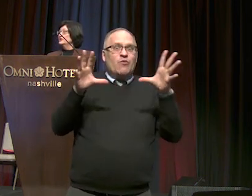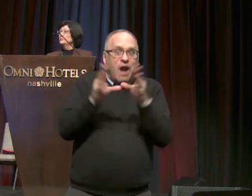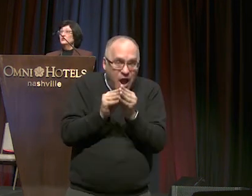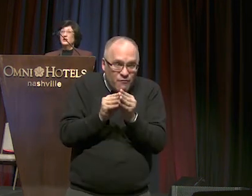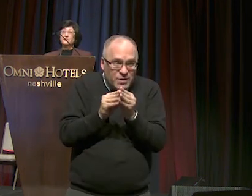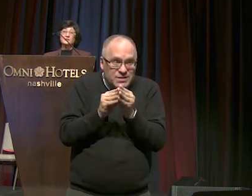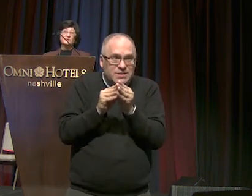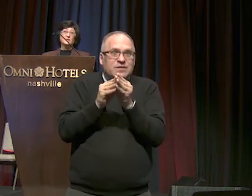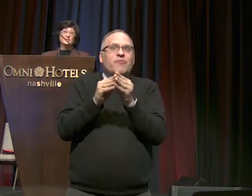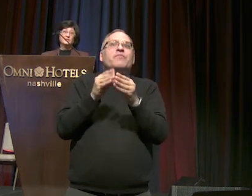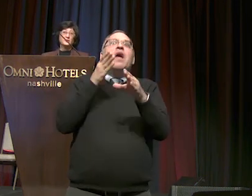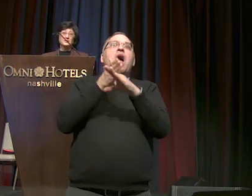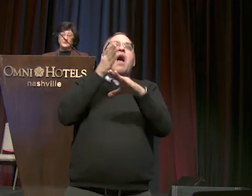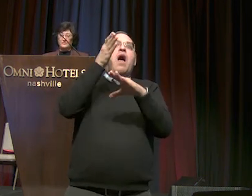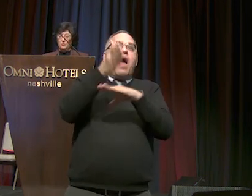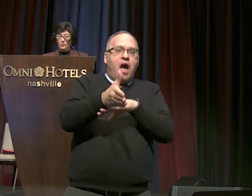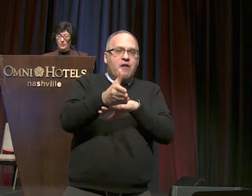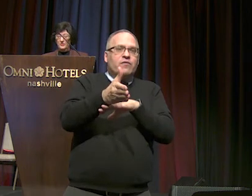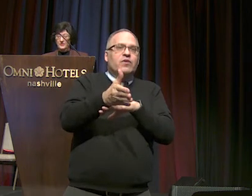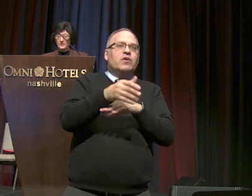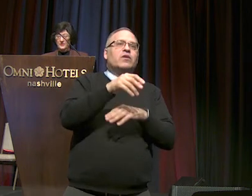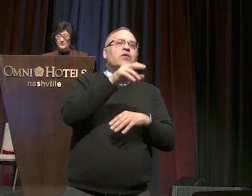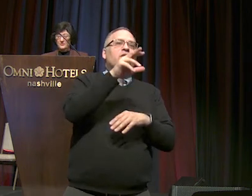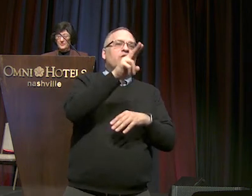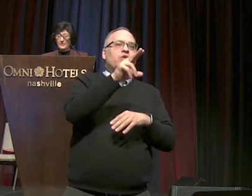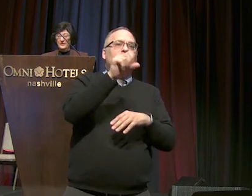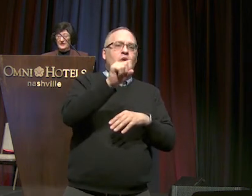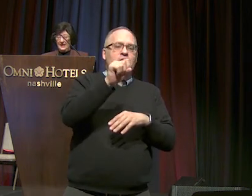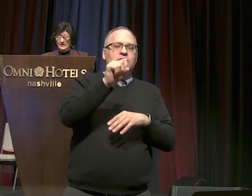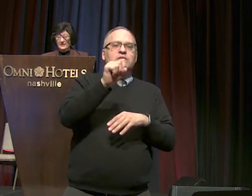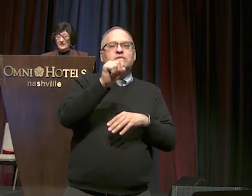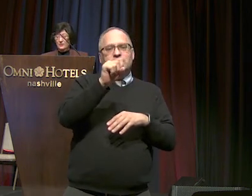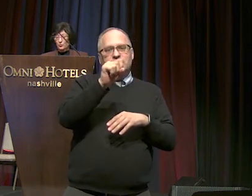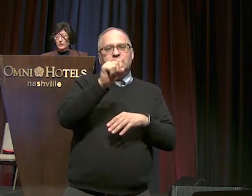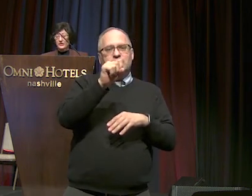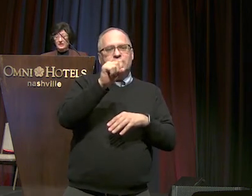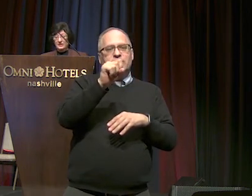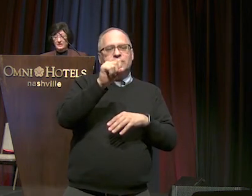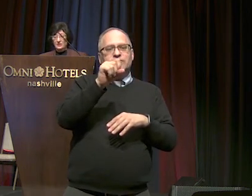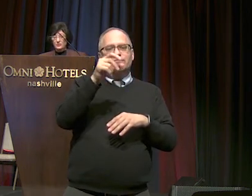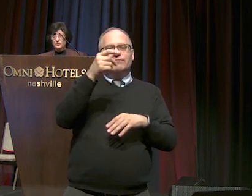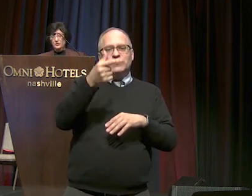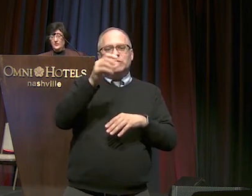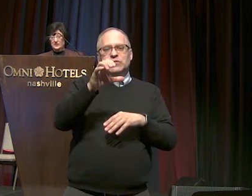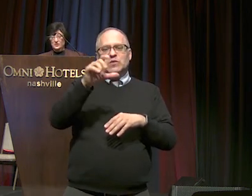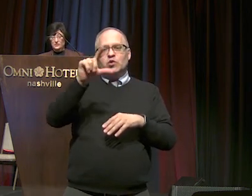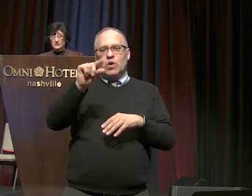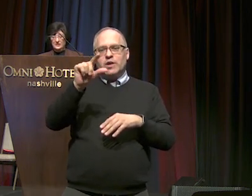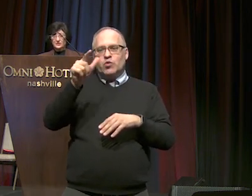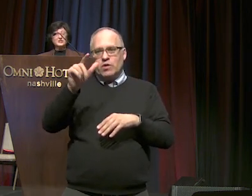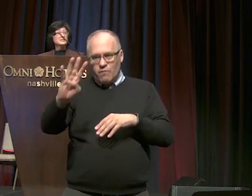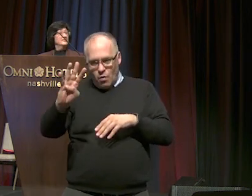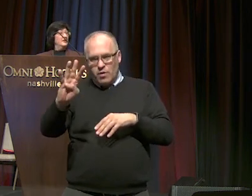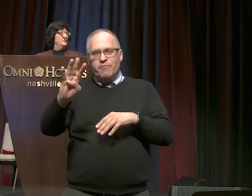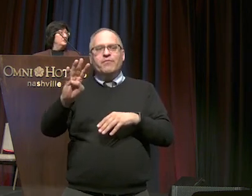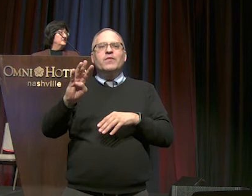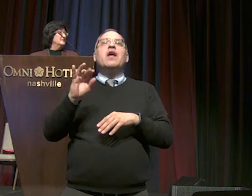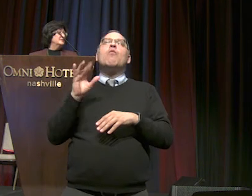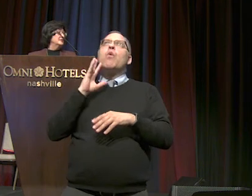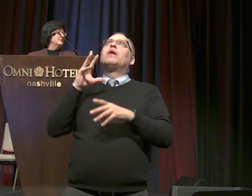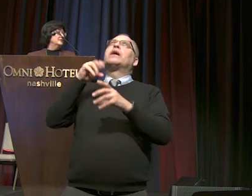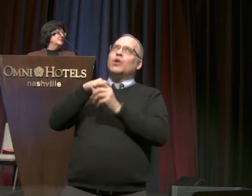following General Conference 2024. Again, it would include the U.S. jurisdictions, and they